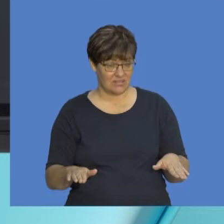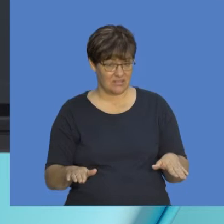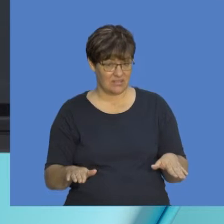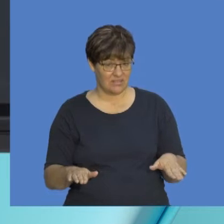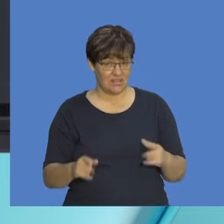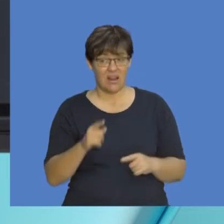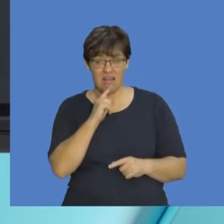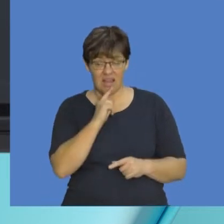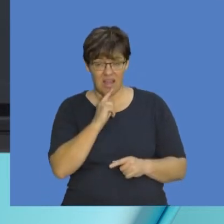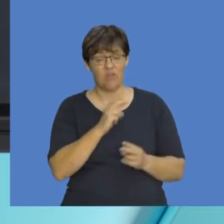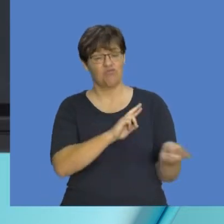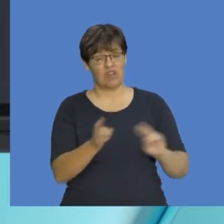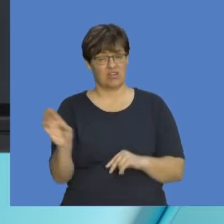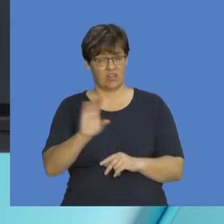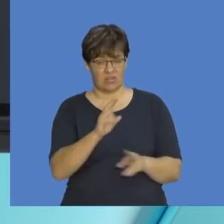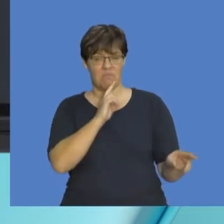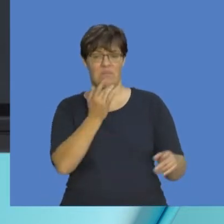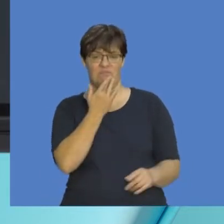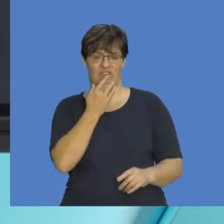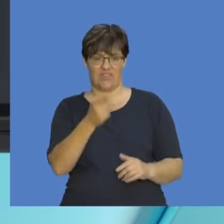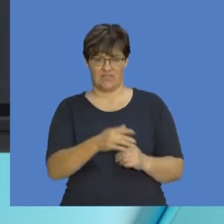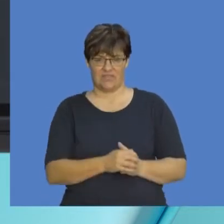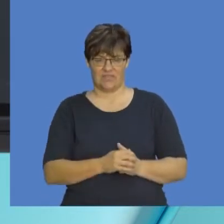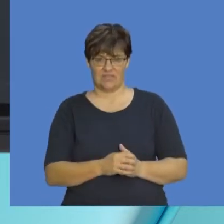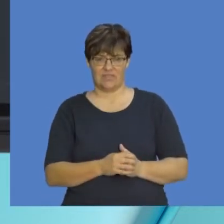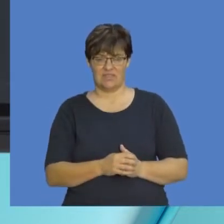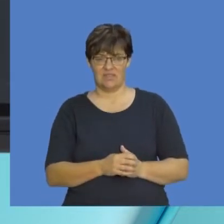Can we really tell how many children prefer ready salted?